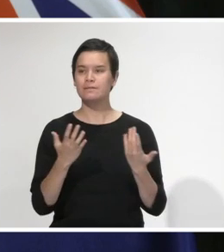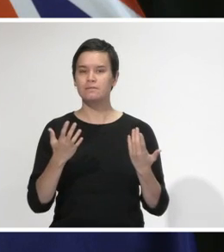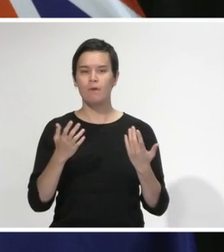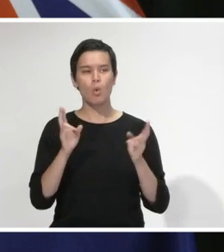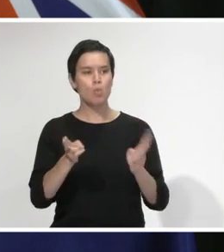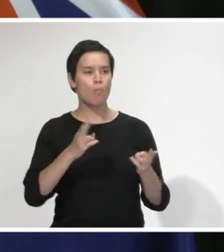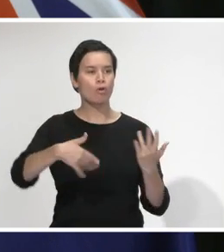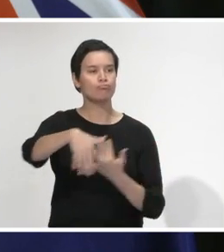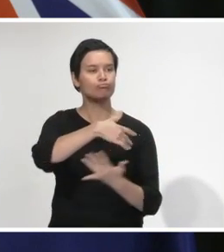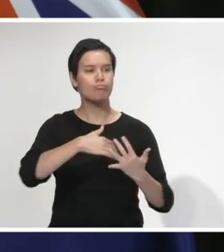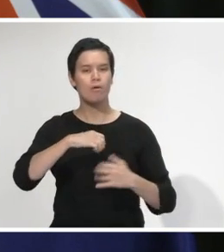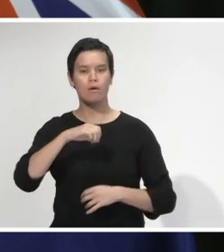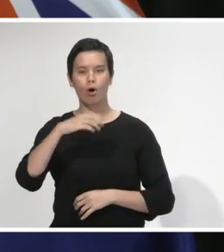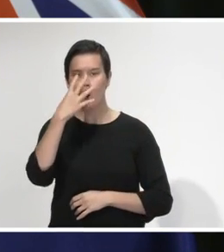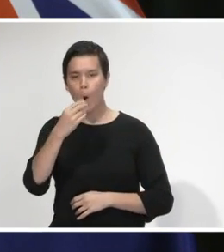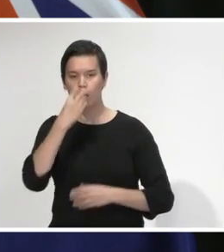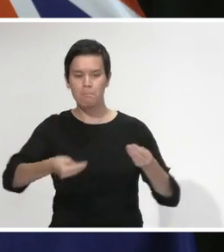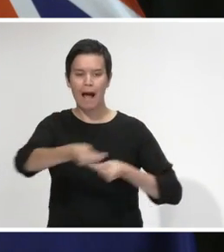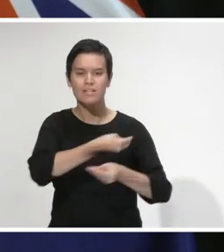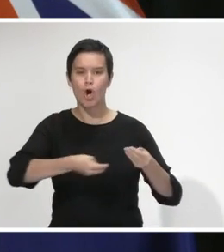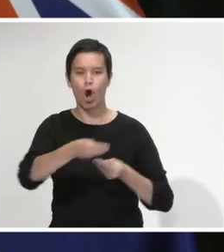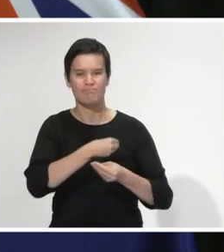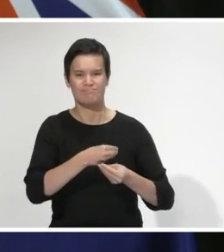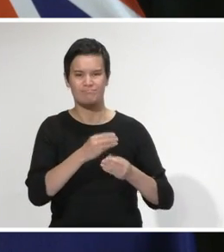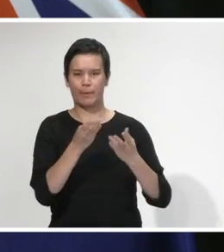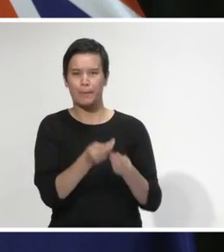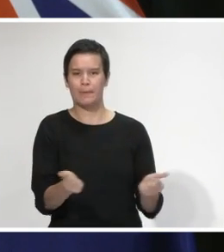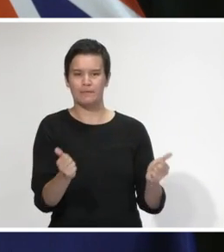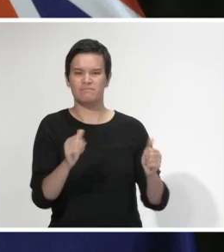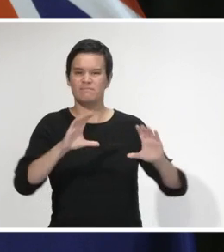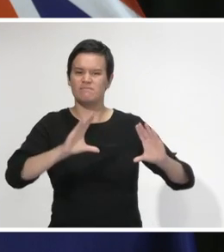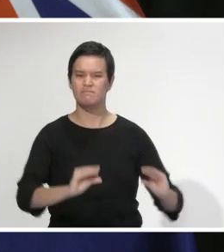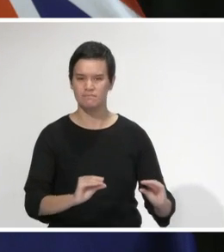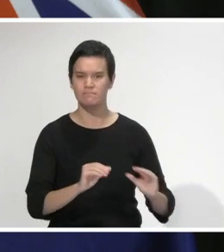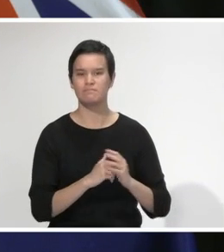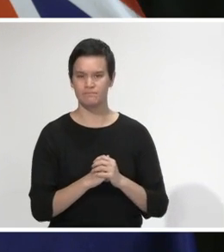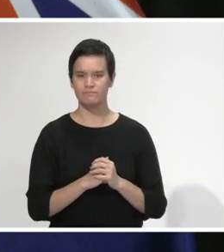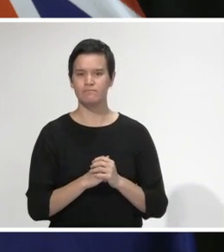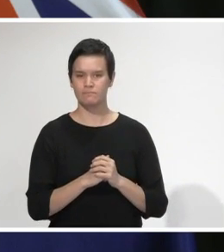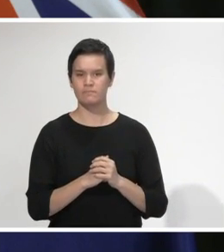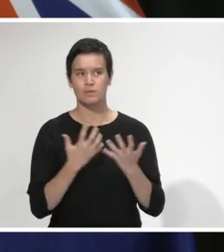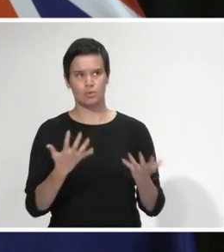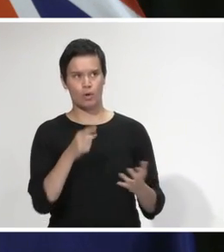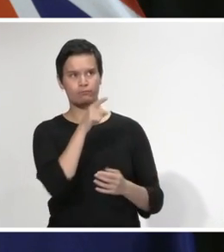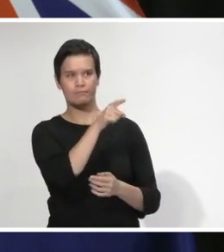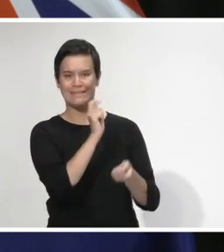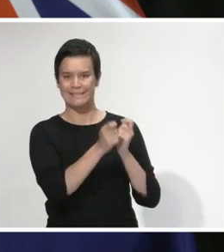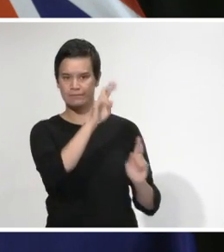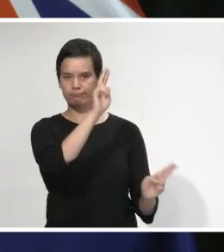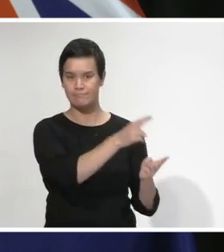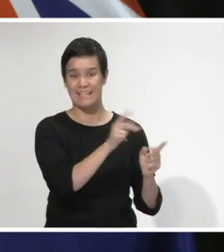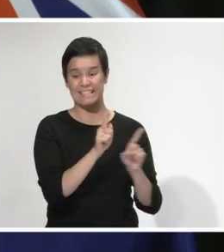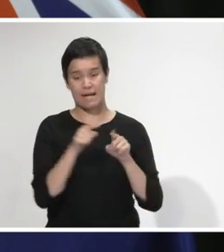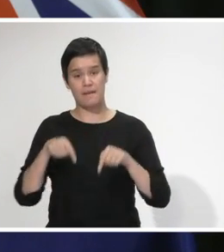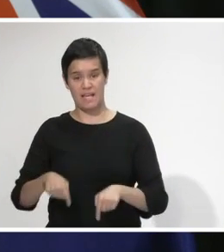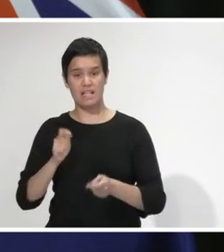that Australia is having seeing a similar pattern to us, and a big reduction also in testing there. So saying, I've